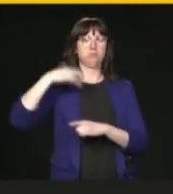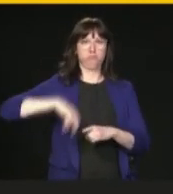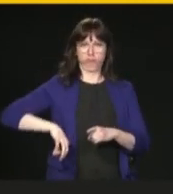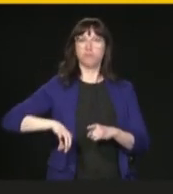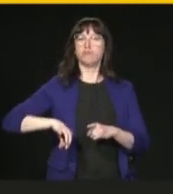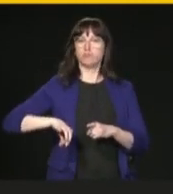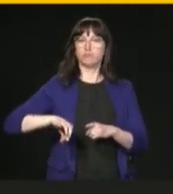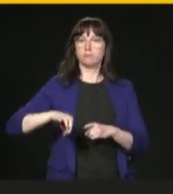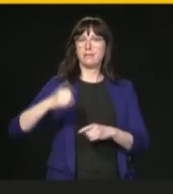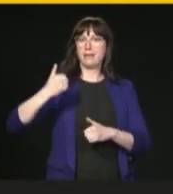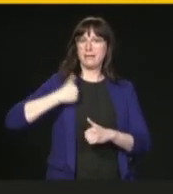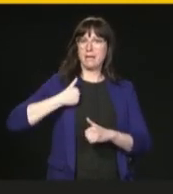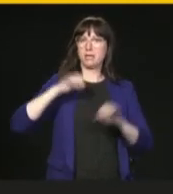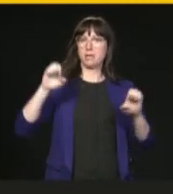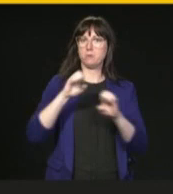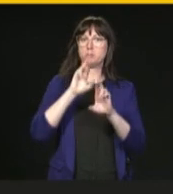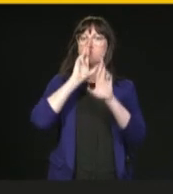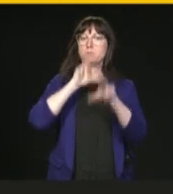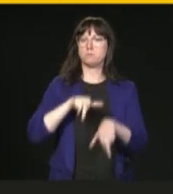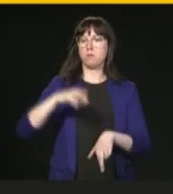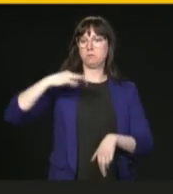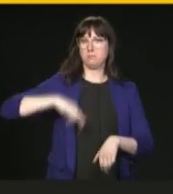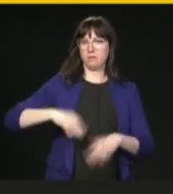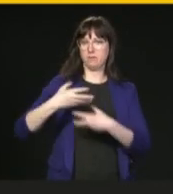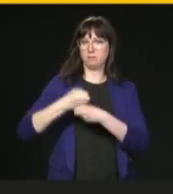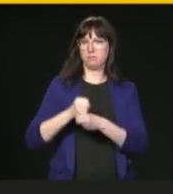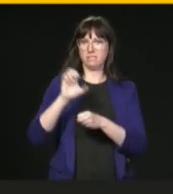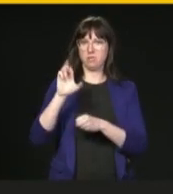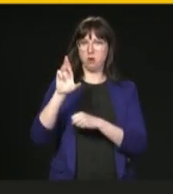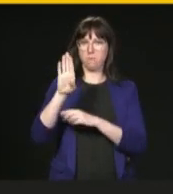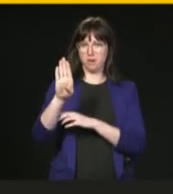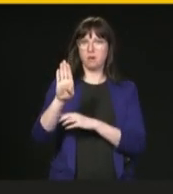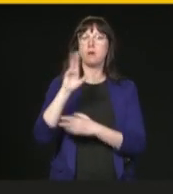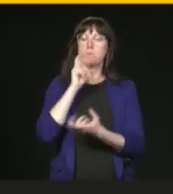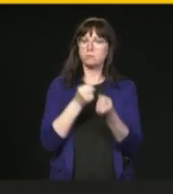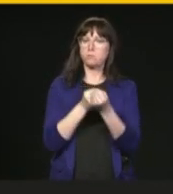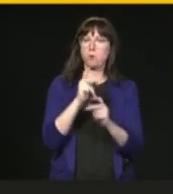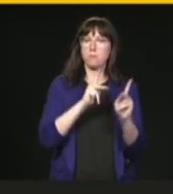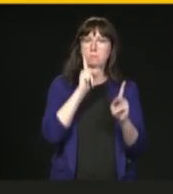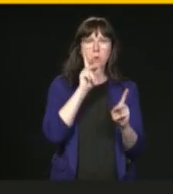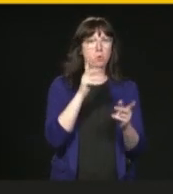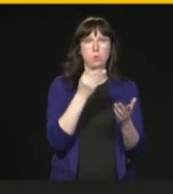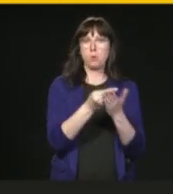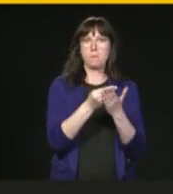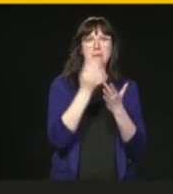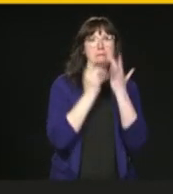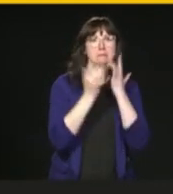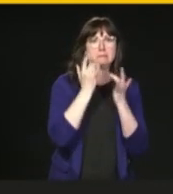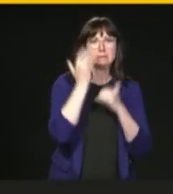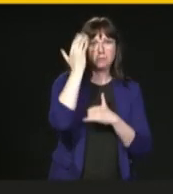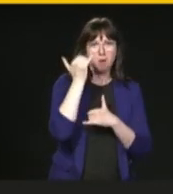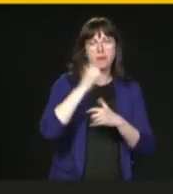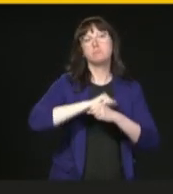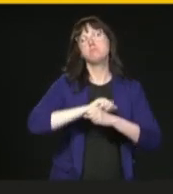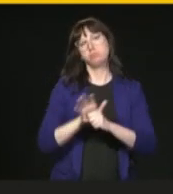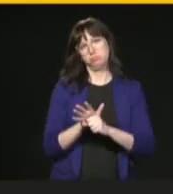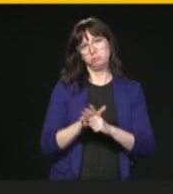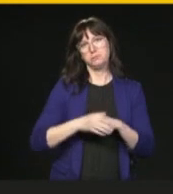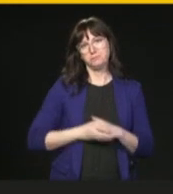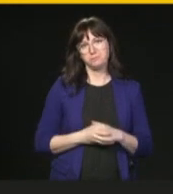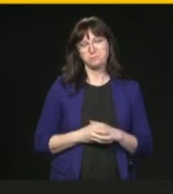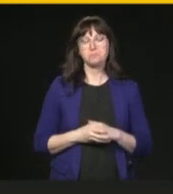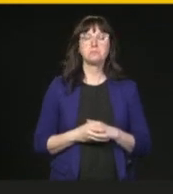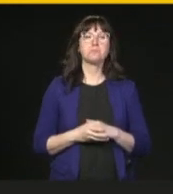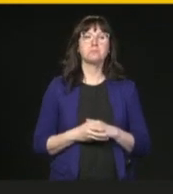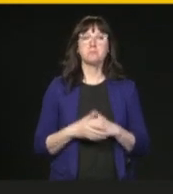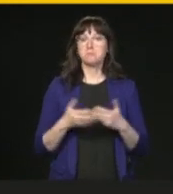the Canada Emergency Response Benefit, to help workers who have lost their income because of the pandemic.